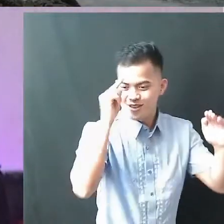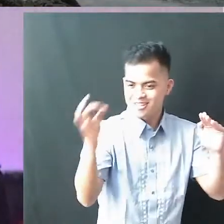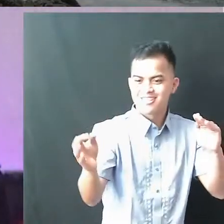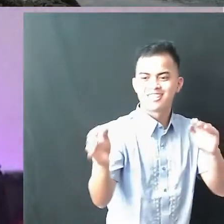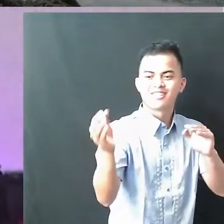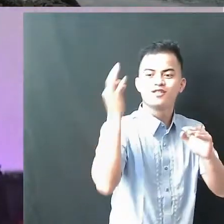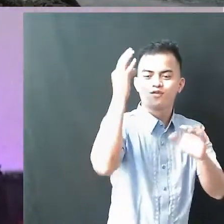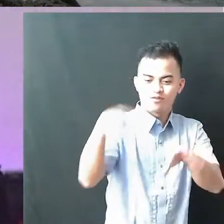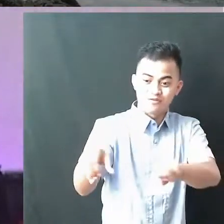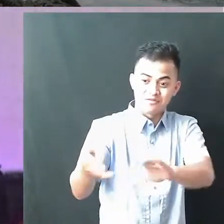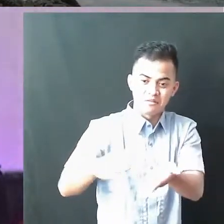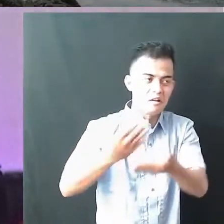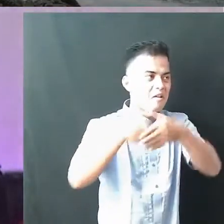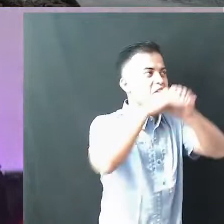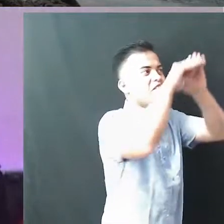muduwat kaninyo